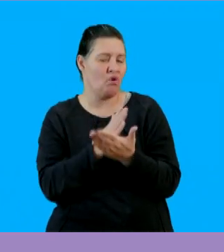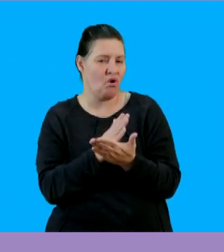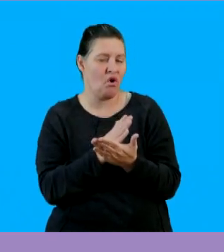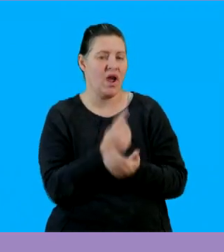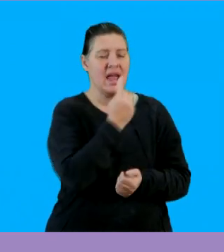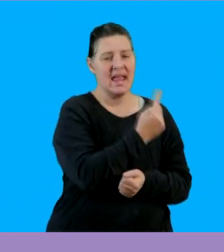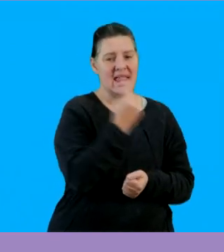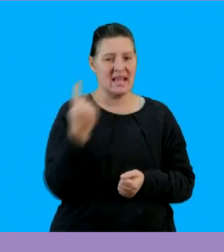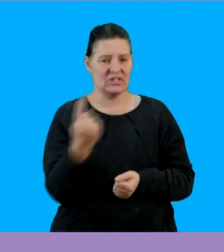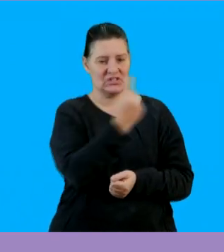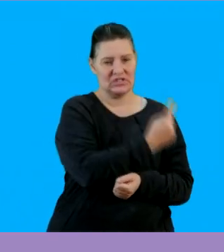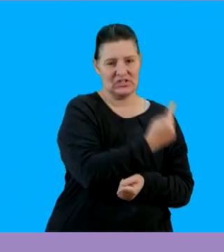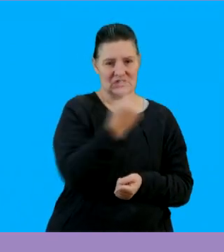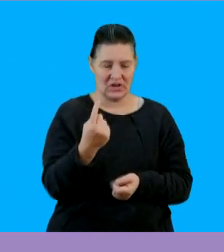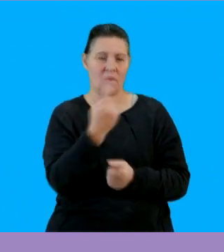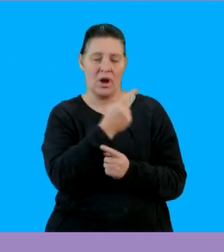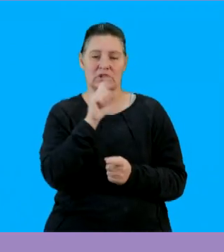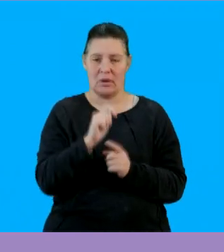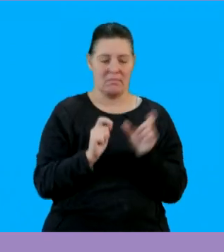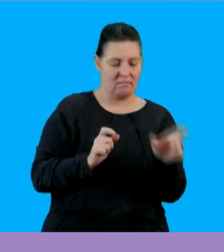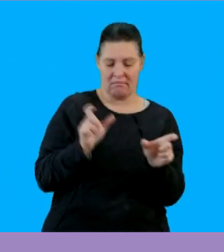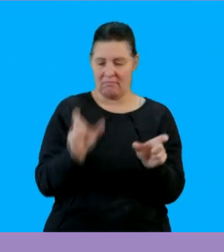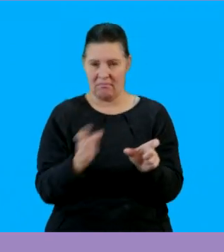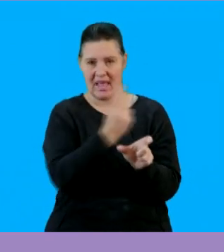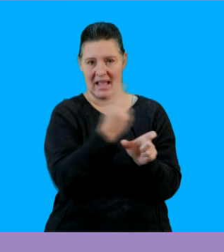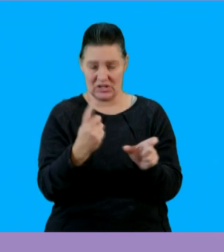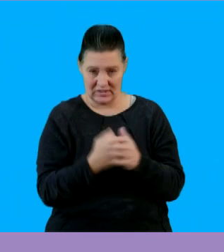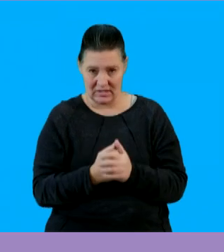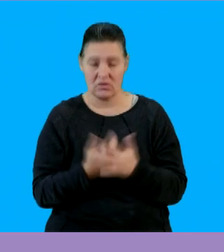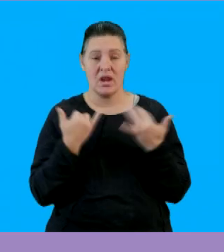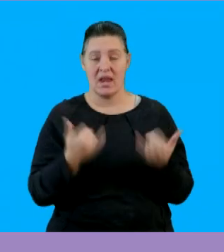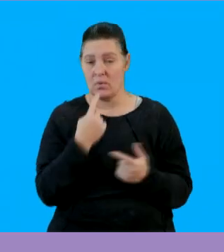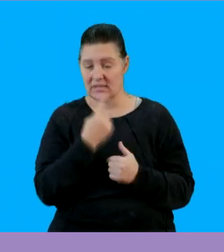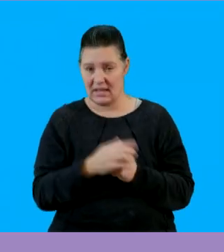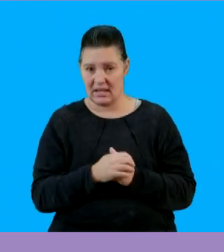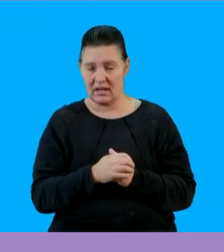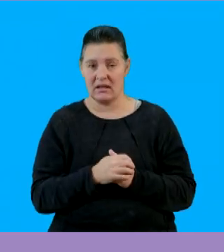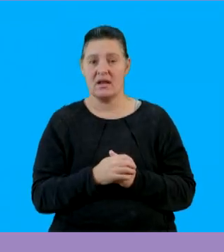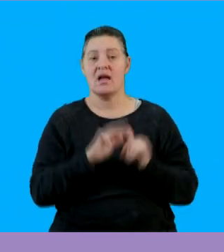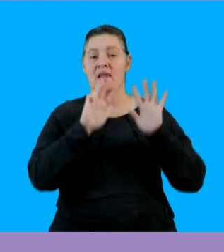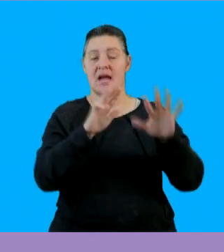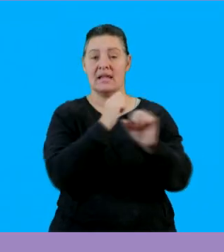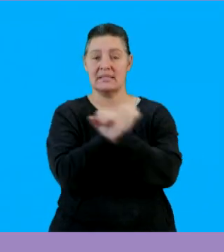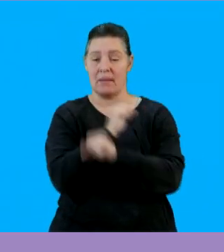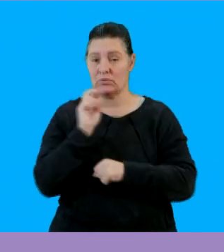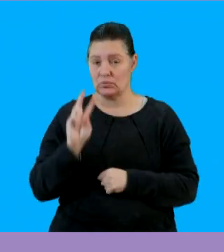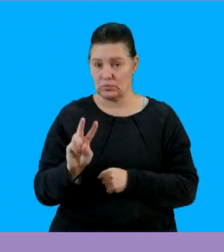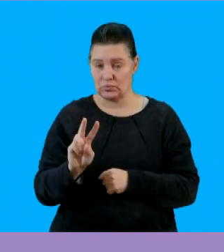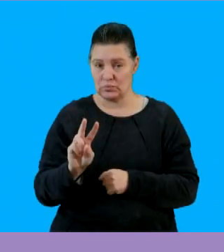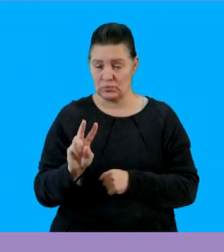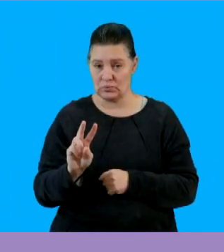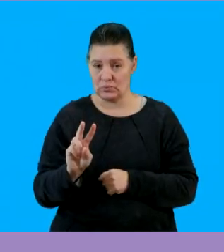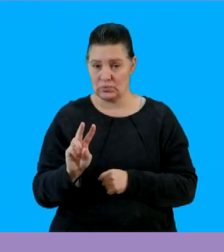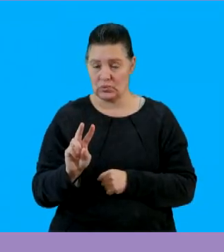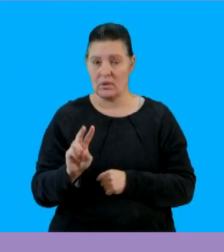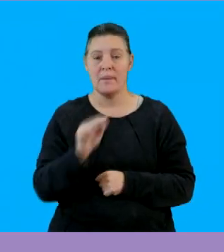method of making sure that each one multiplies with each term in each binomial. So we are going to say now 9 multiplied